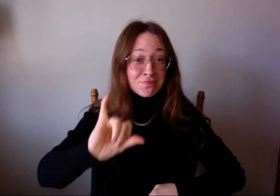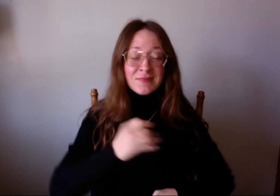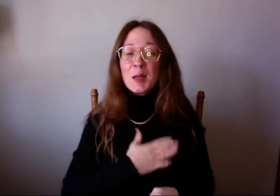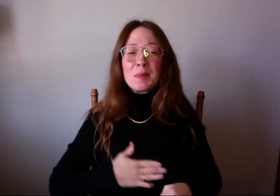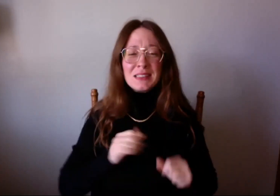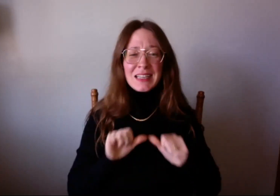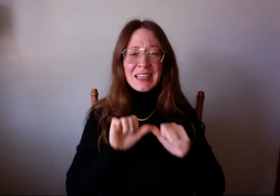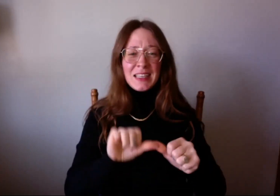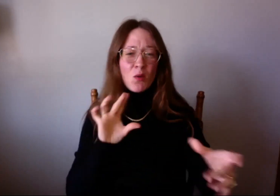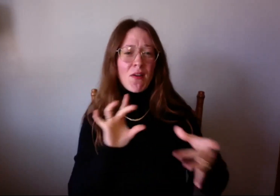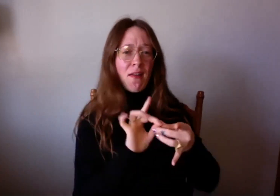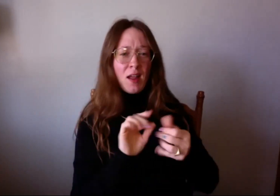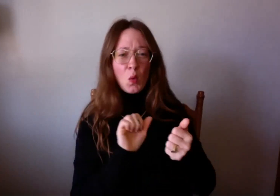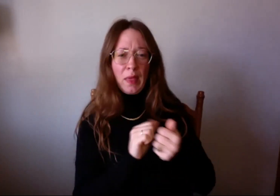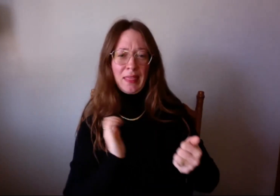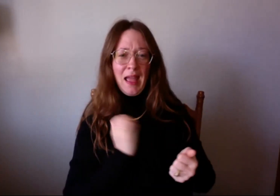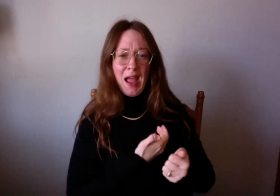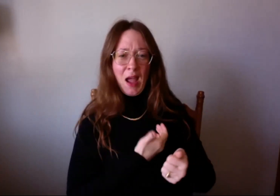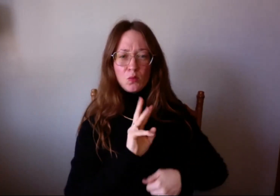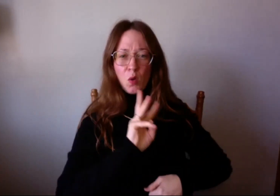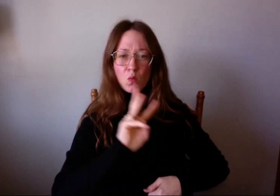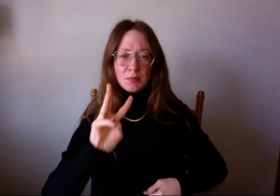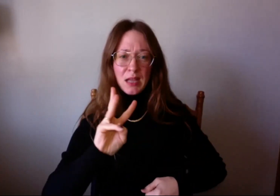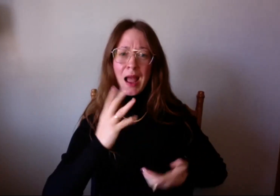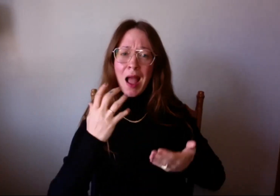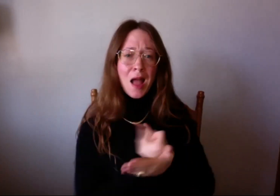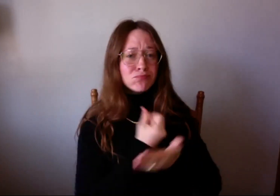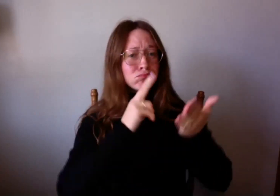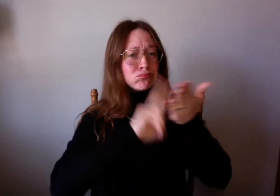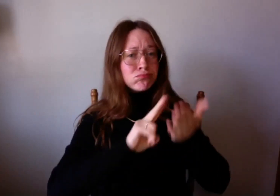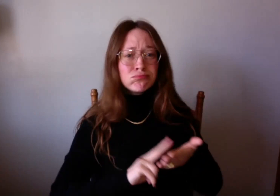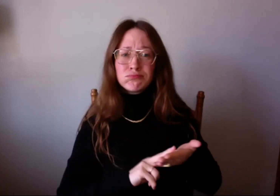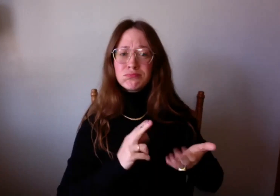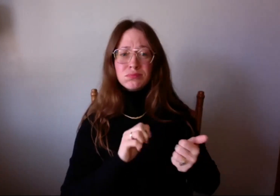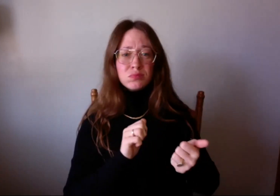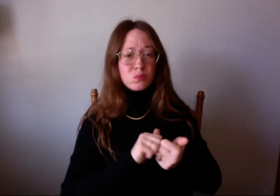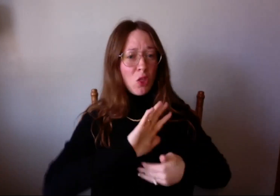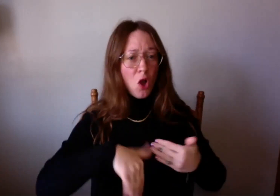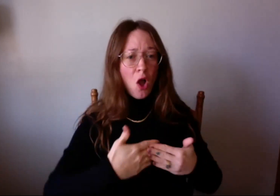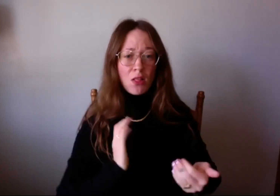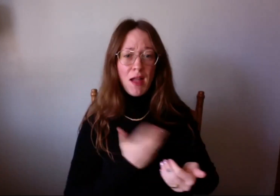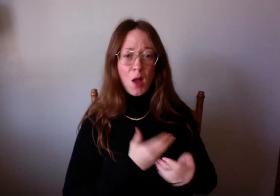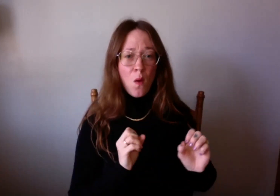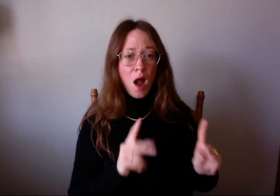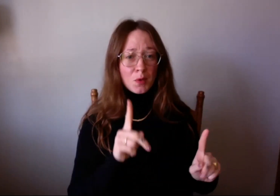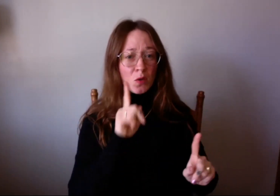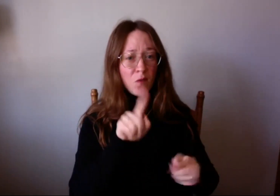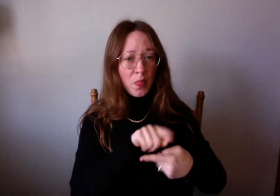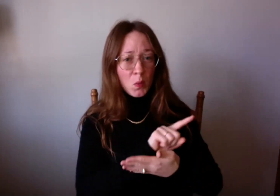connect in through the website, take advantage of all the opportunities we have in the conference website. And